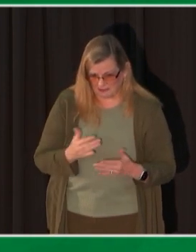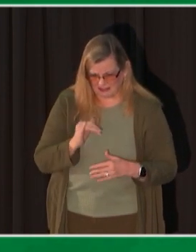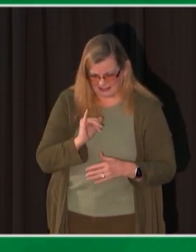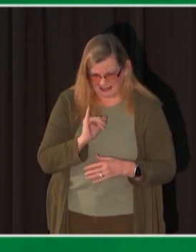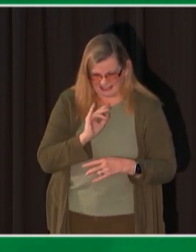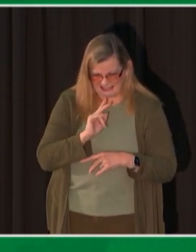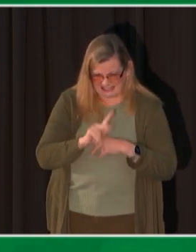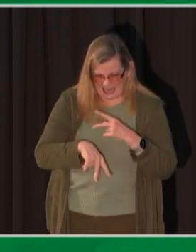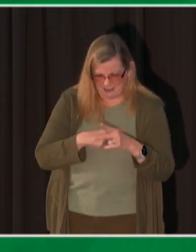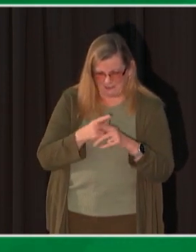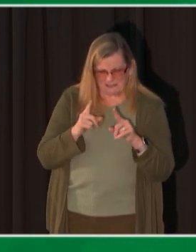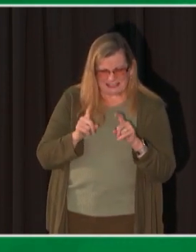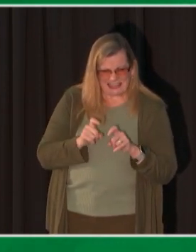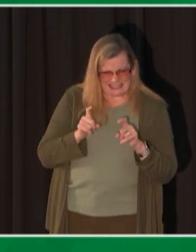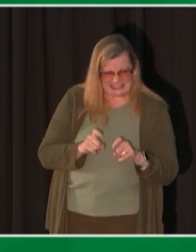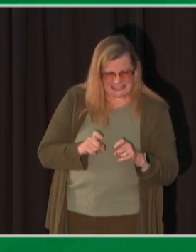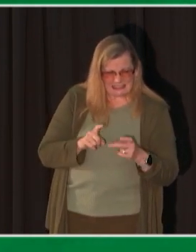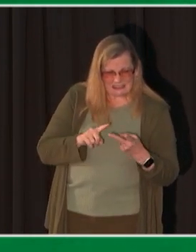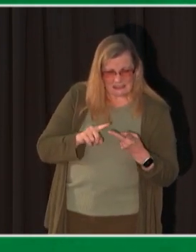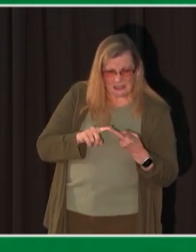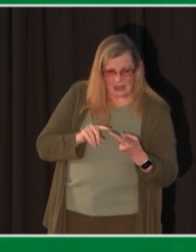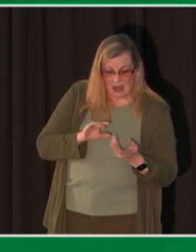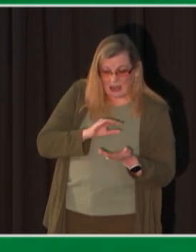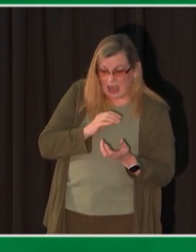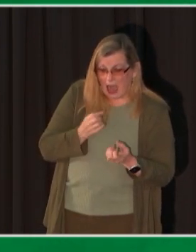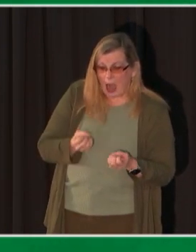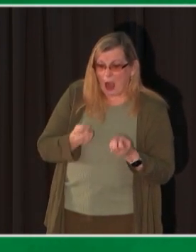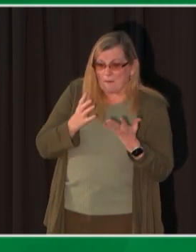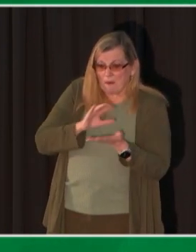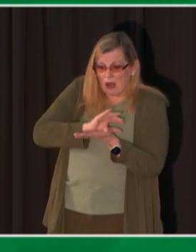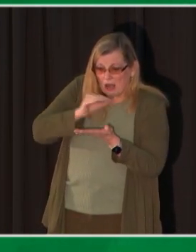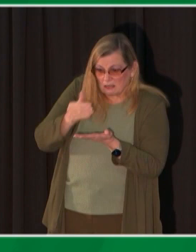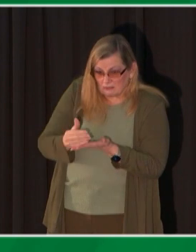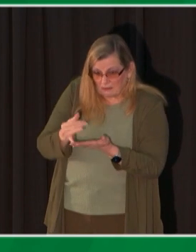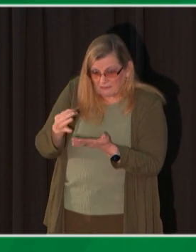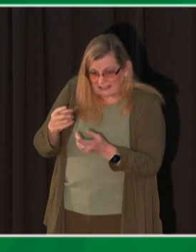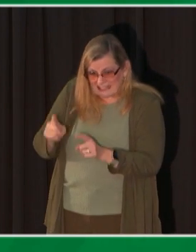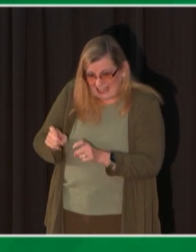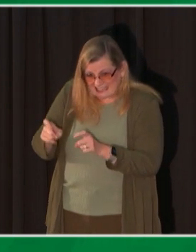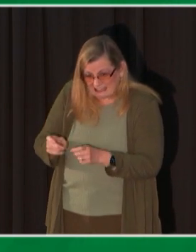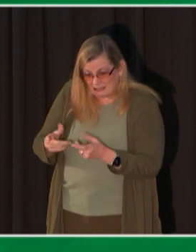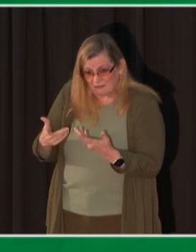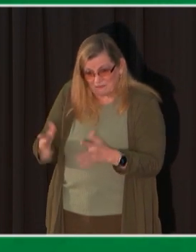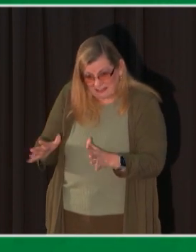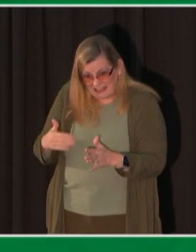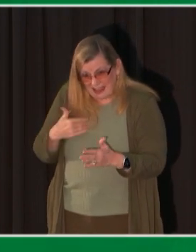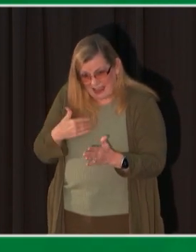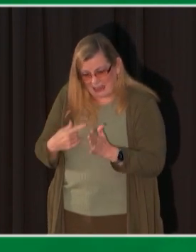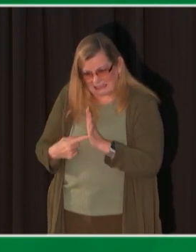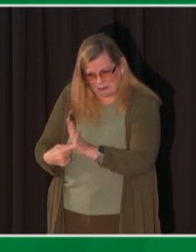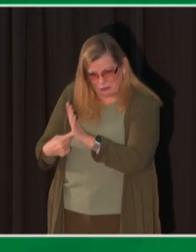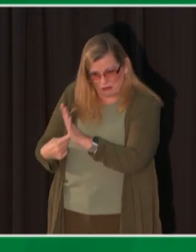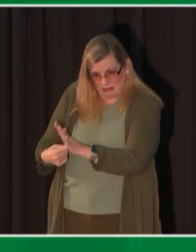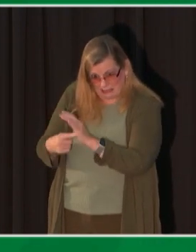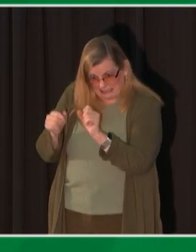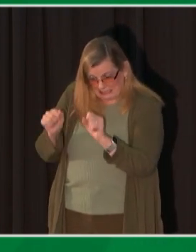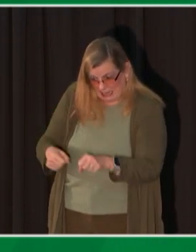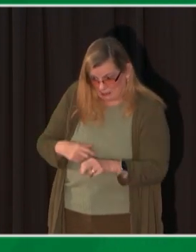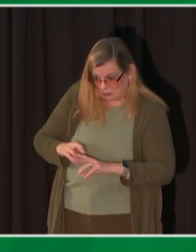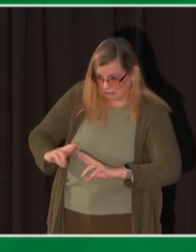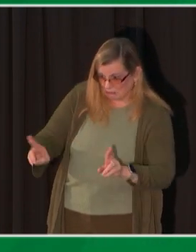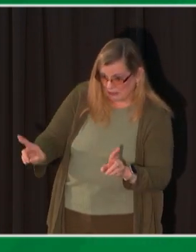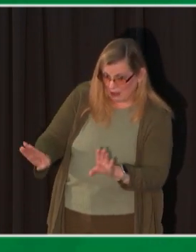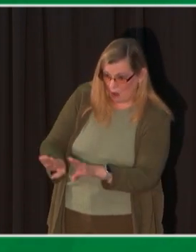of testing that will be needed to demonstrate how our communities get through all of these